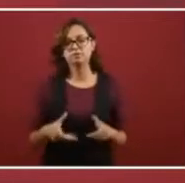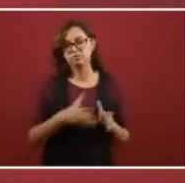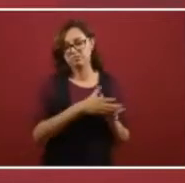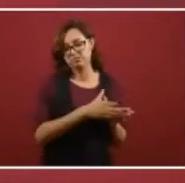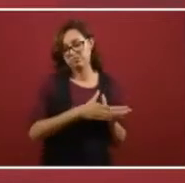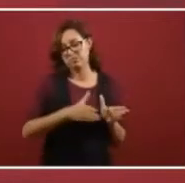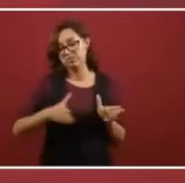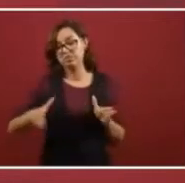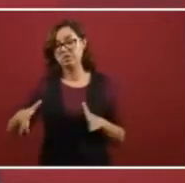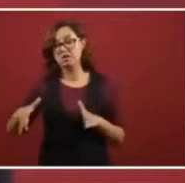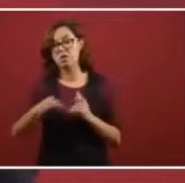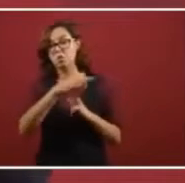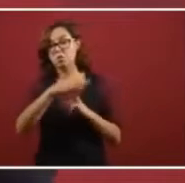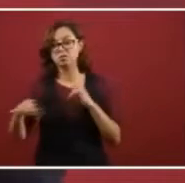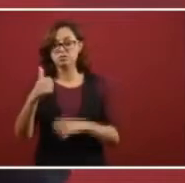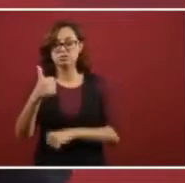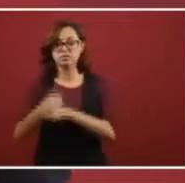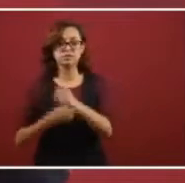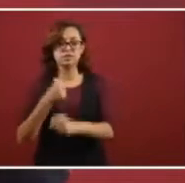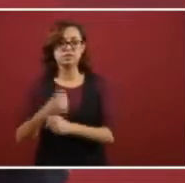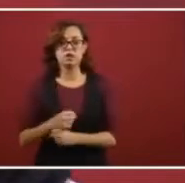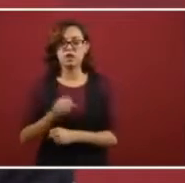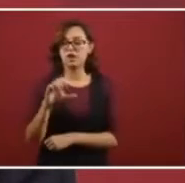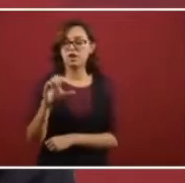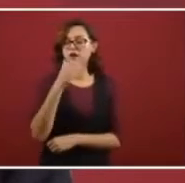in the 6 years of Cárdenas, when they ended